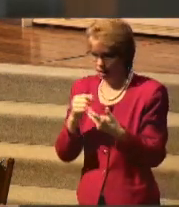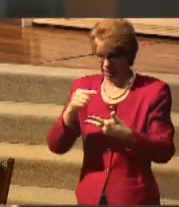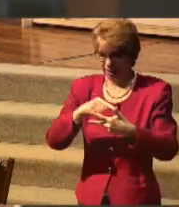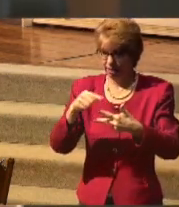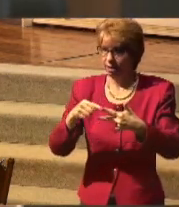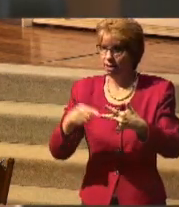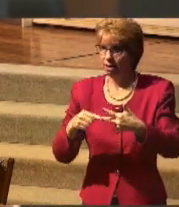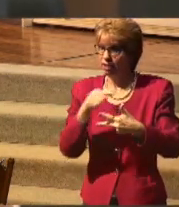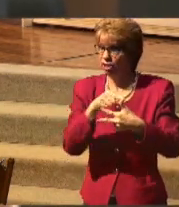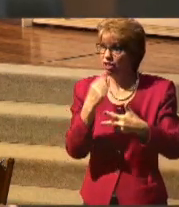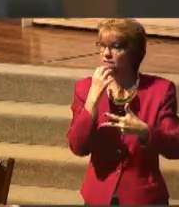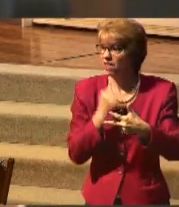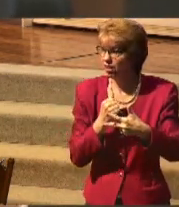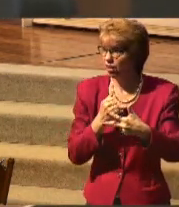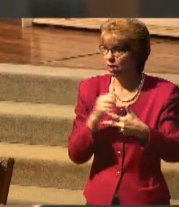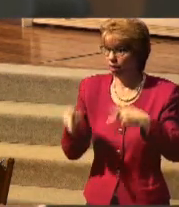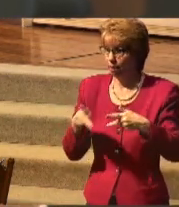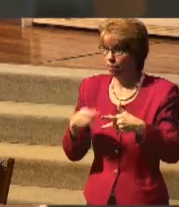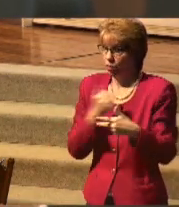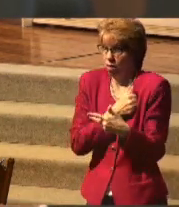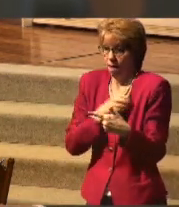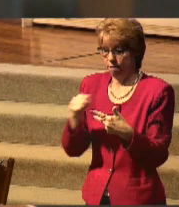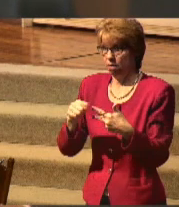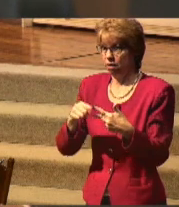time that you have?